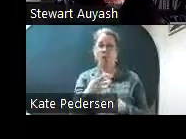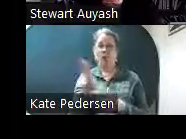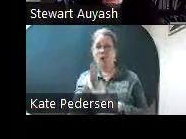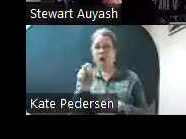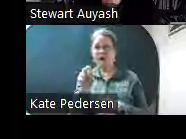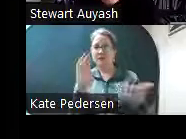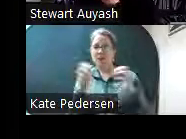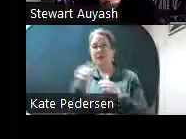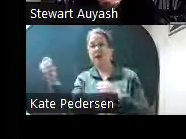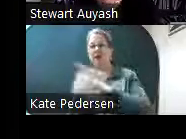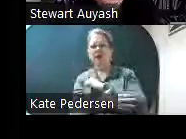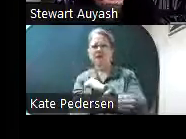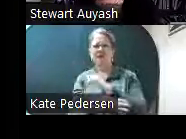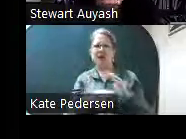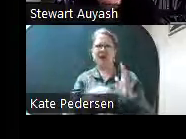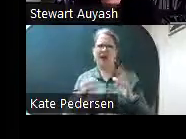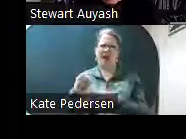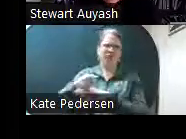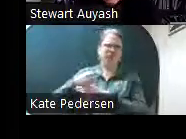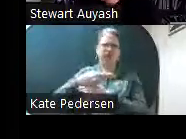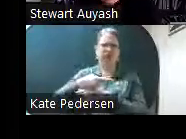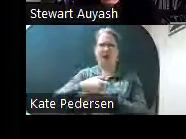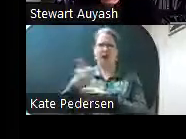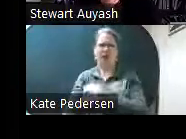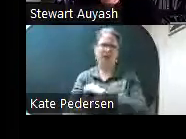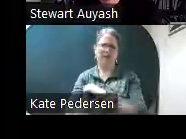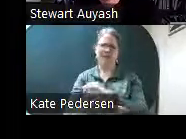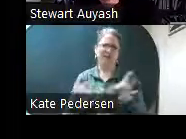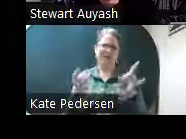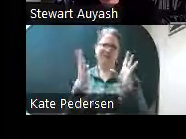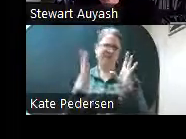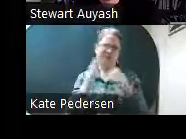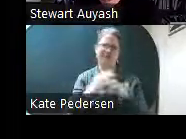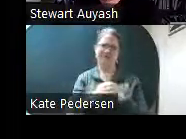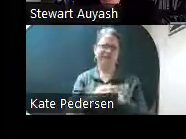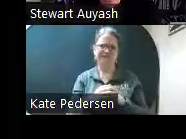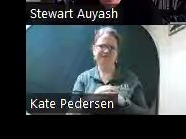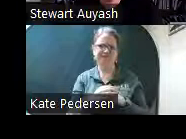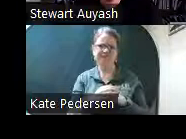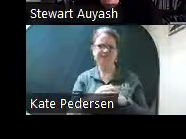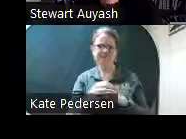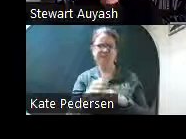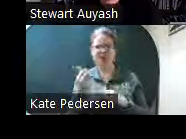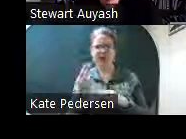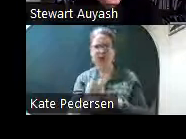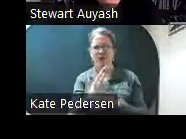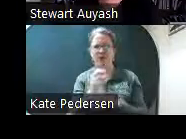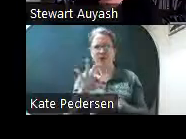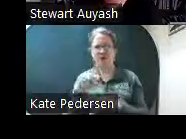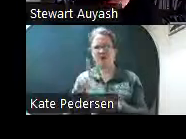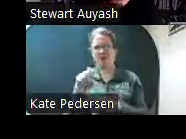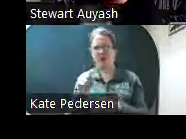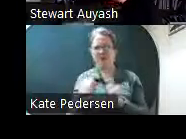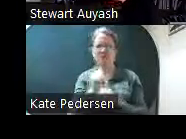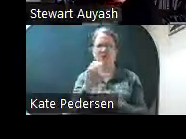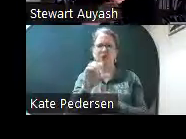countries, we are far and away the largest consumers of opioids and have the most overdoses.